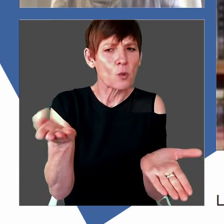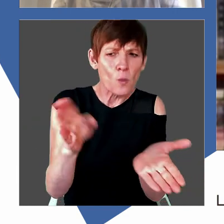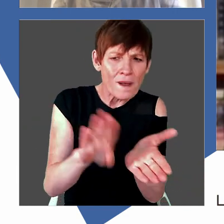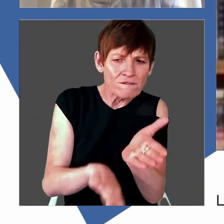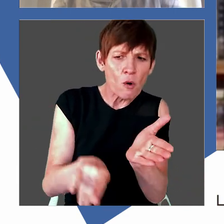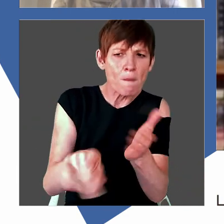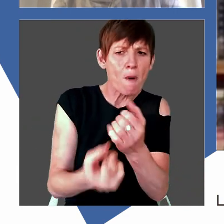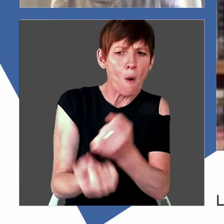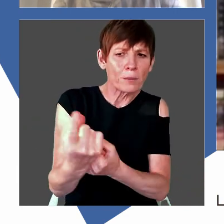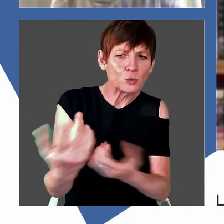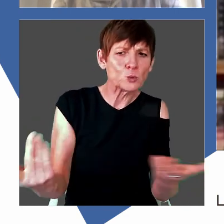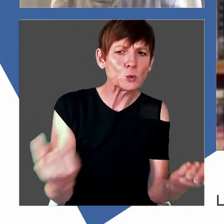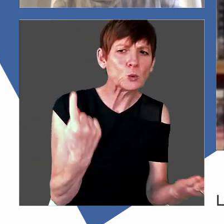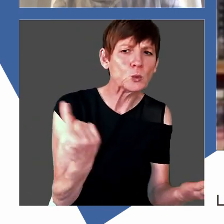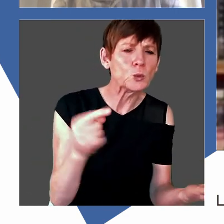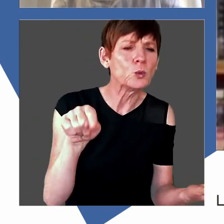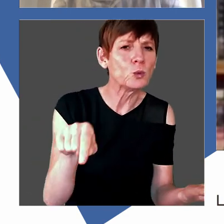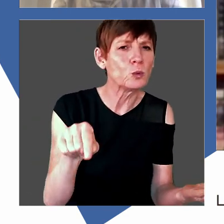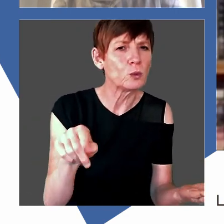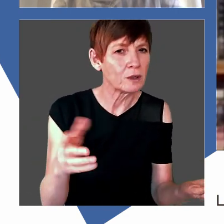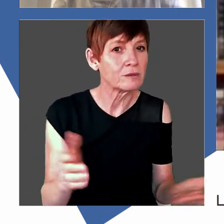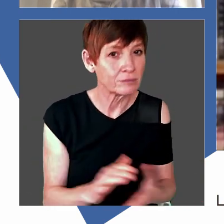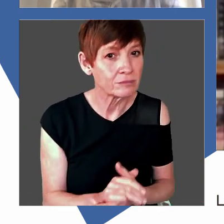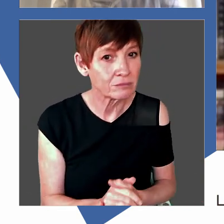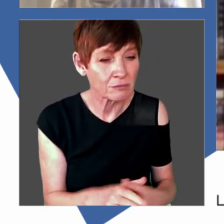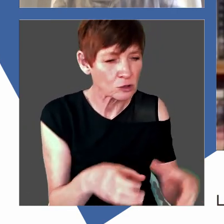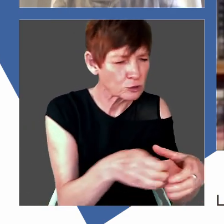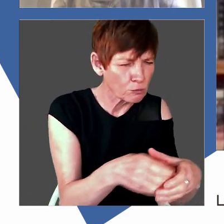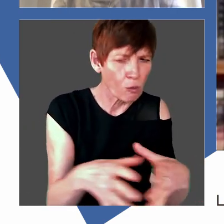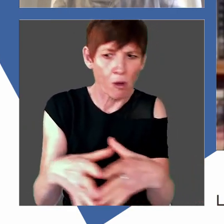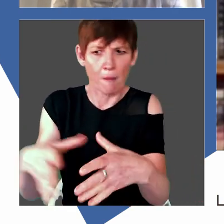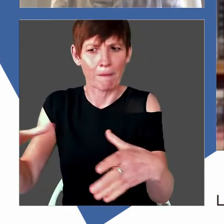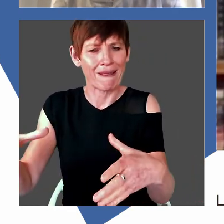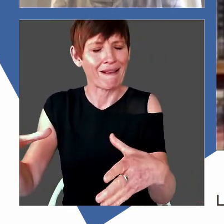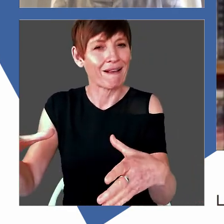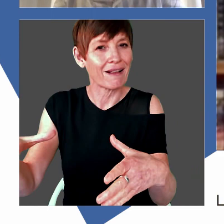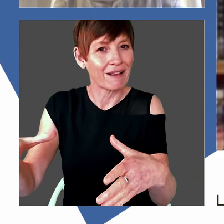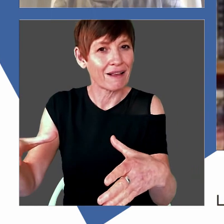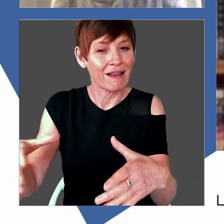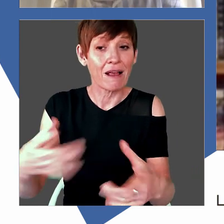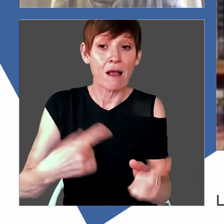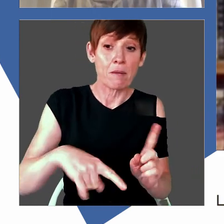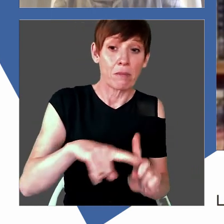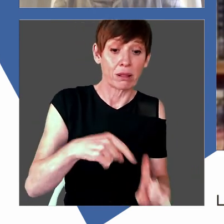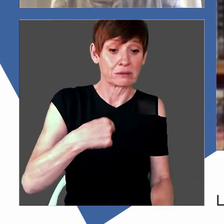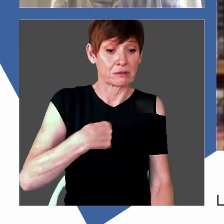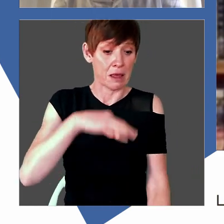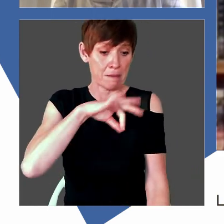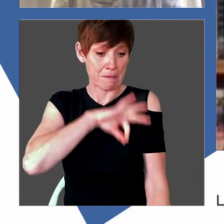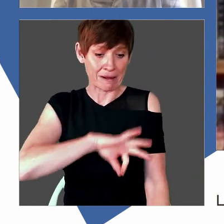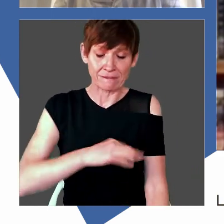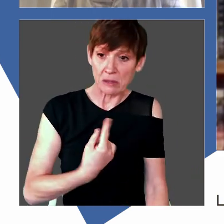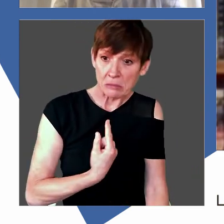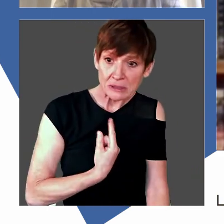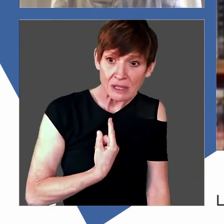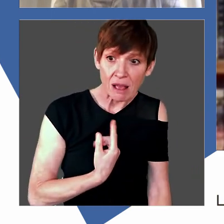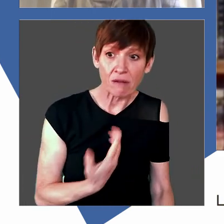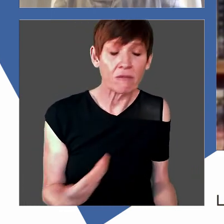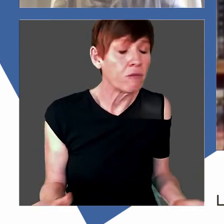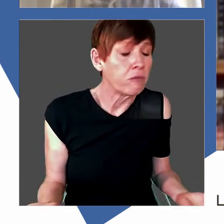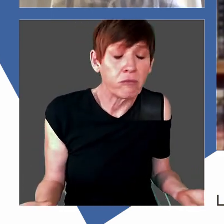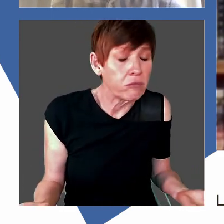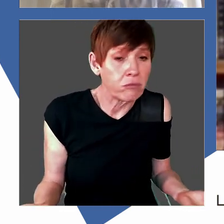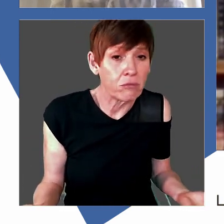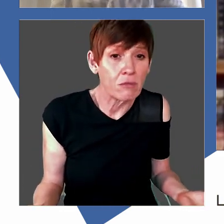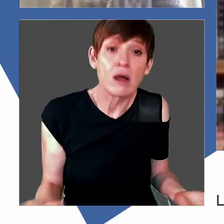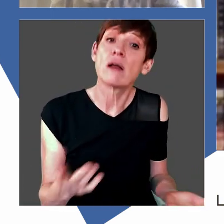opportunities are coming from. And I think also understanding, is there something for you in it? You know, we see a lot in the film industry, for example, people will be